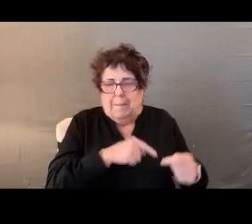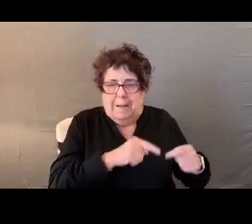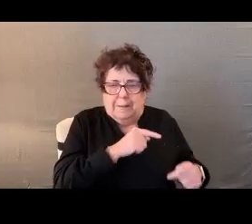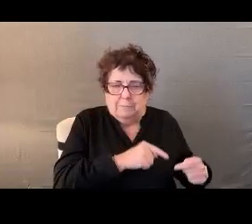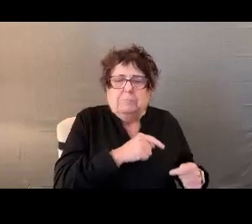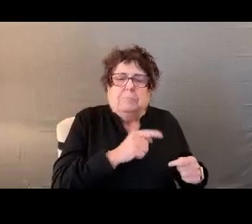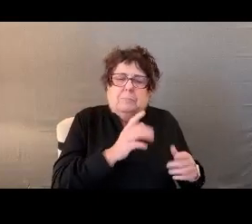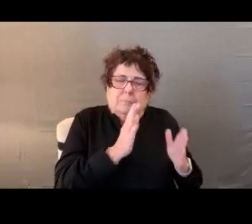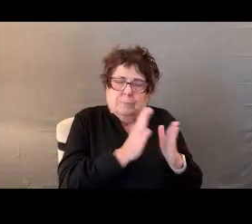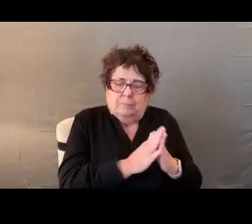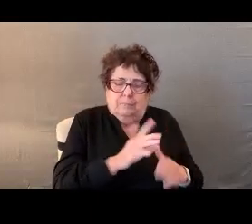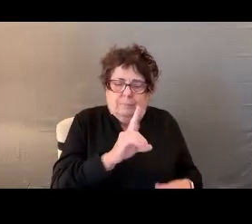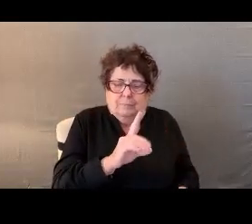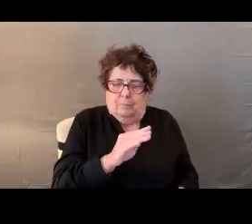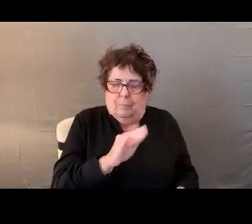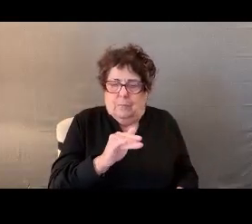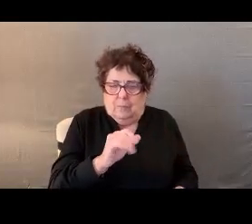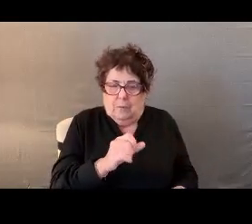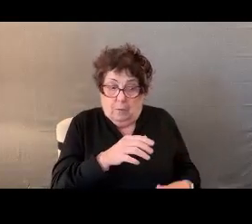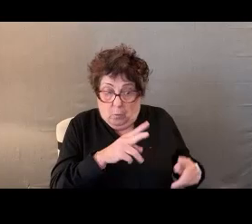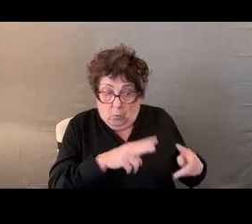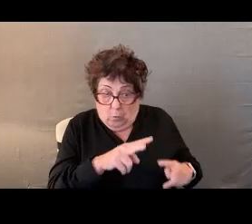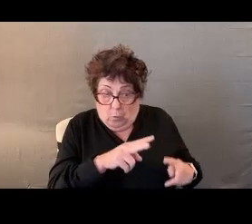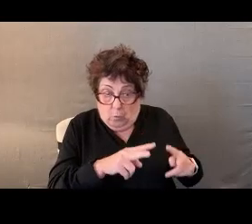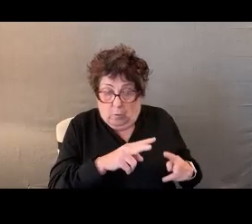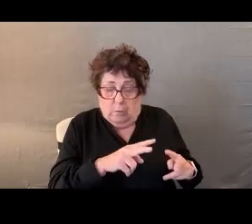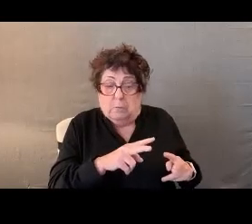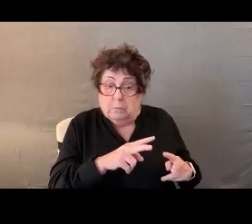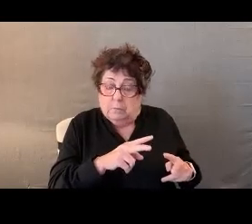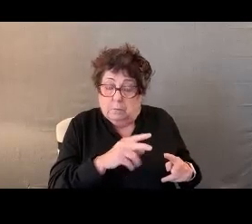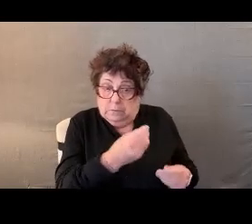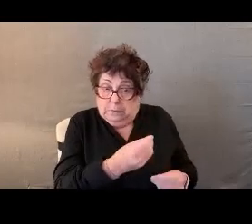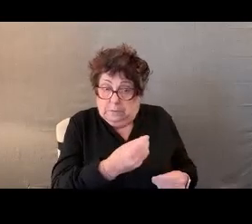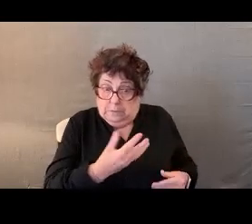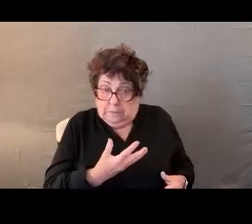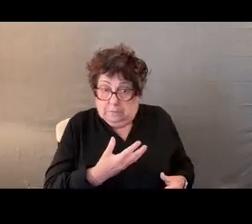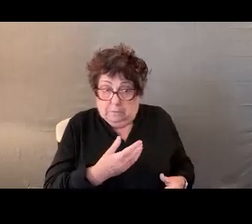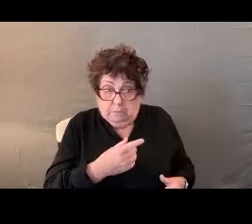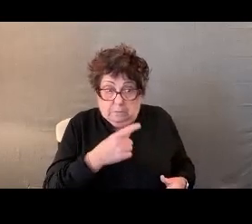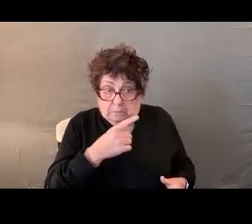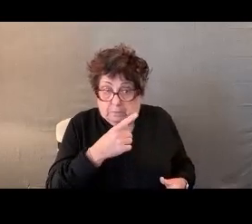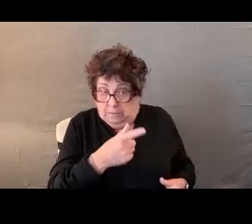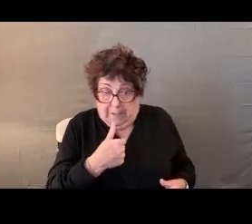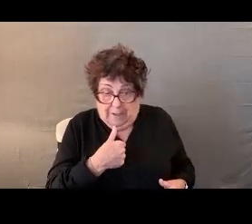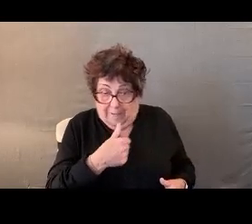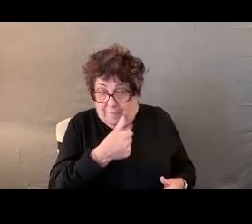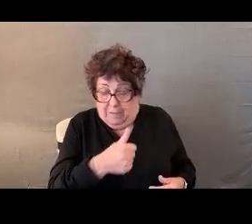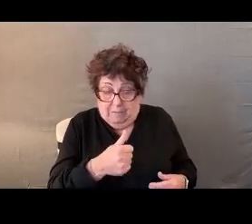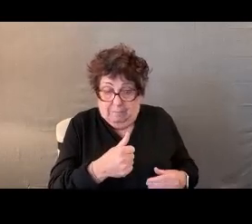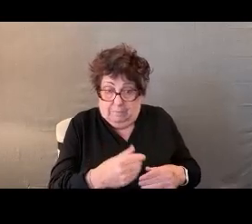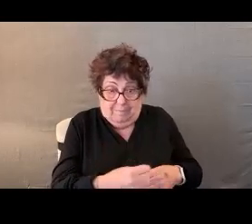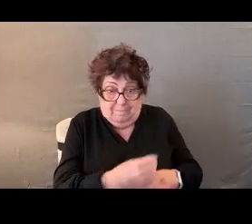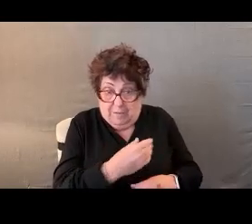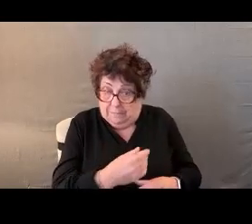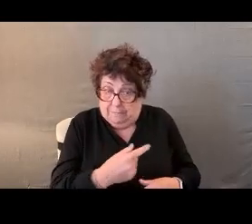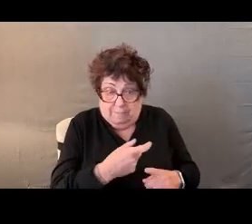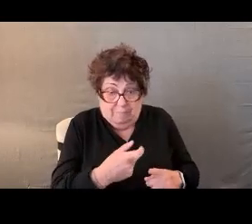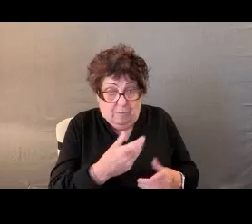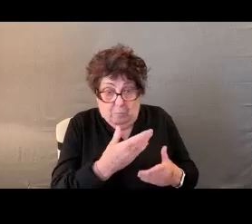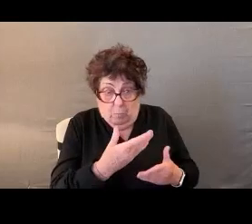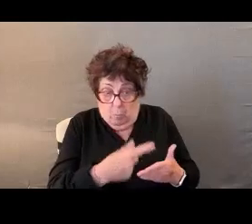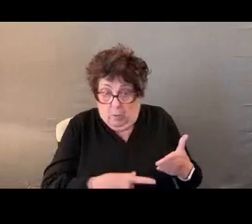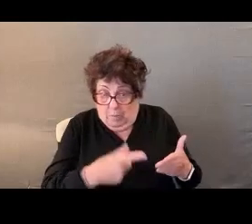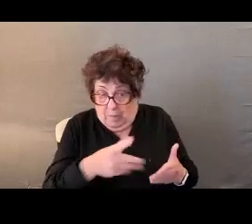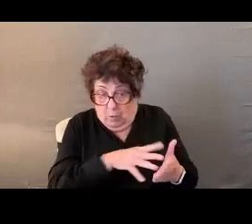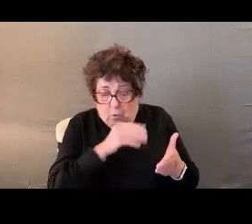draft to make sure that not only did they give us advice from lessons they've learned, but also to make sure that they were comfortable with any